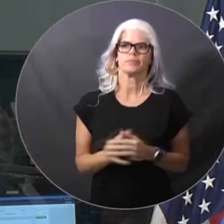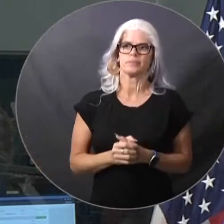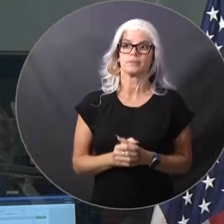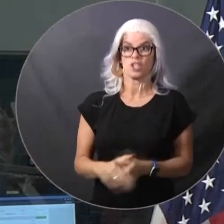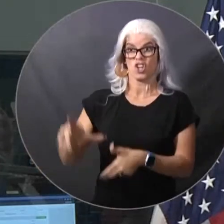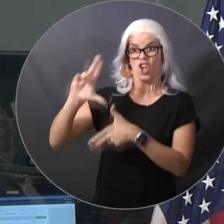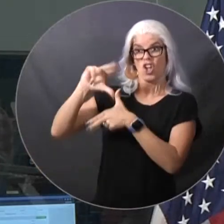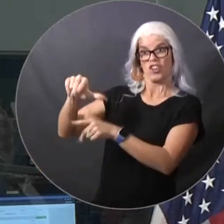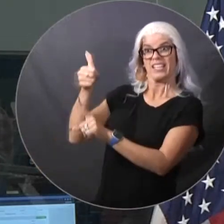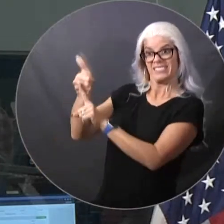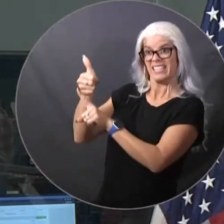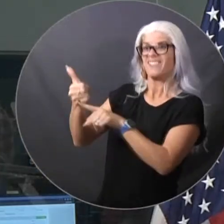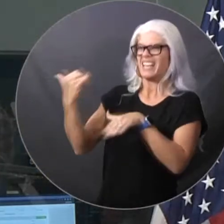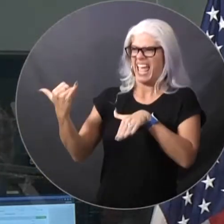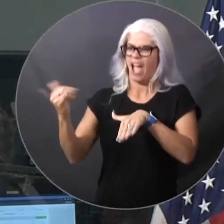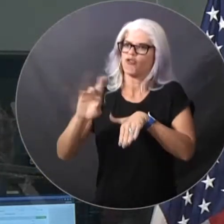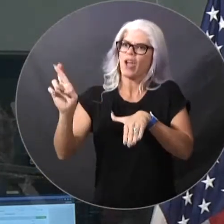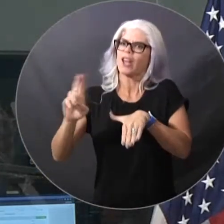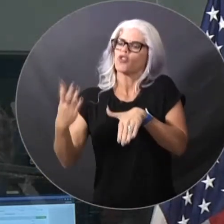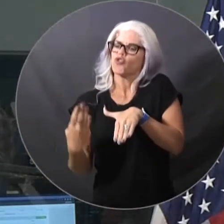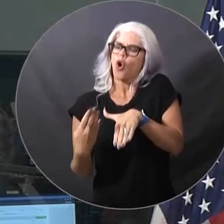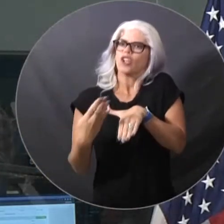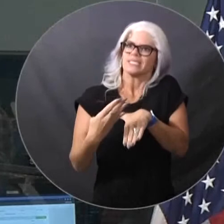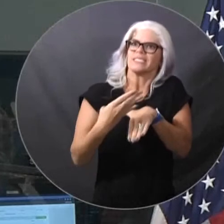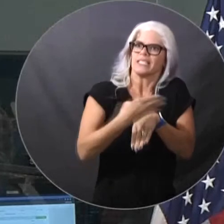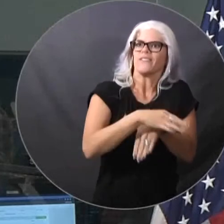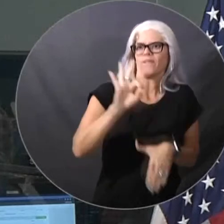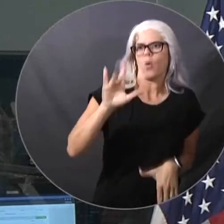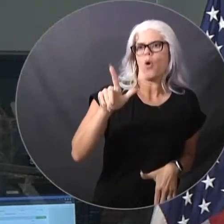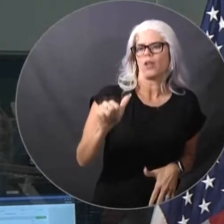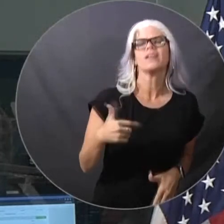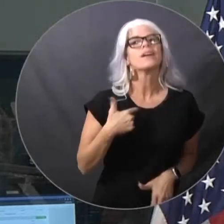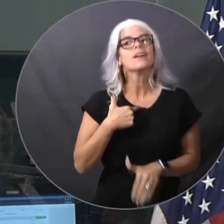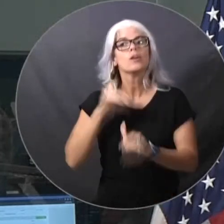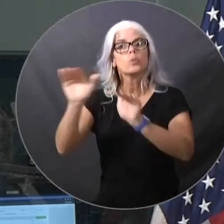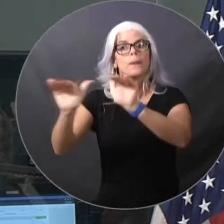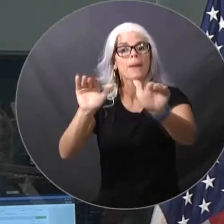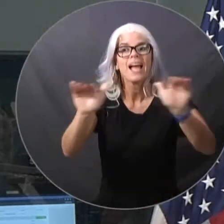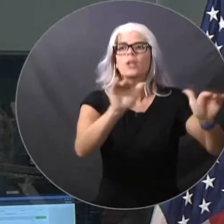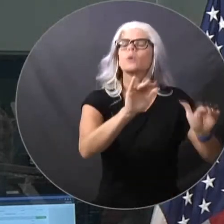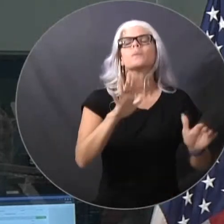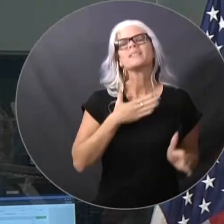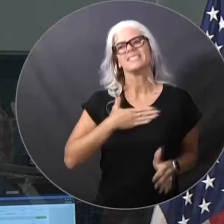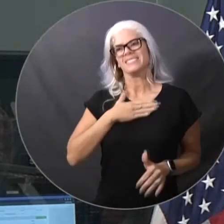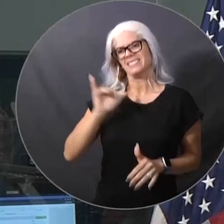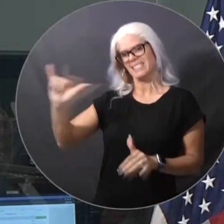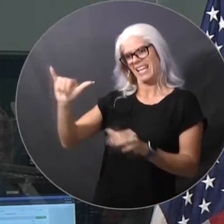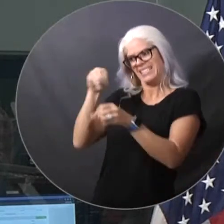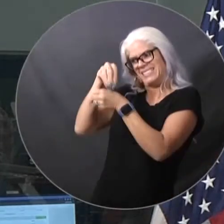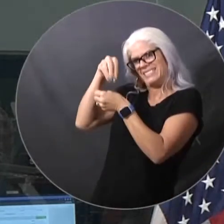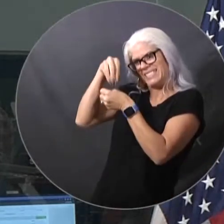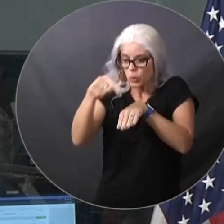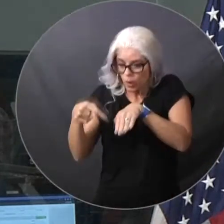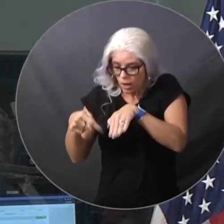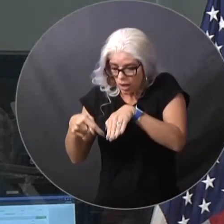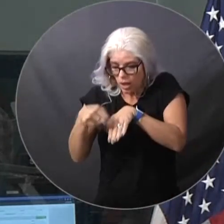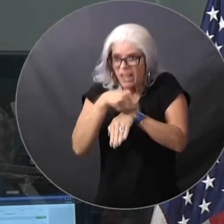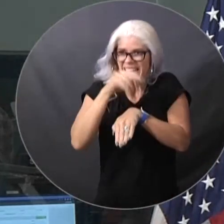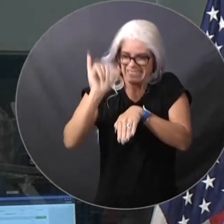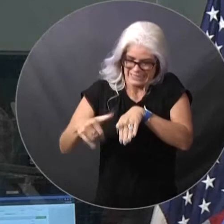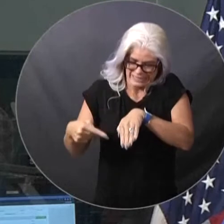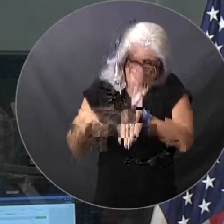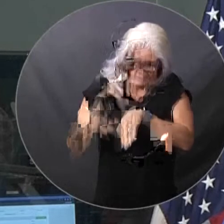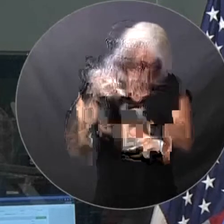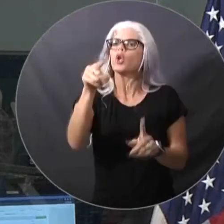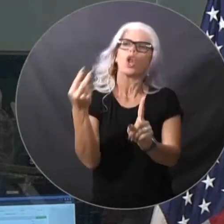I remind Floridians to stay indoors if you're in the path of the storm. If you're sheltering in place path of the storm